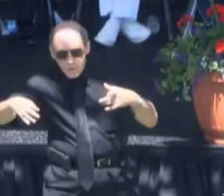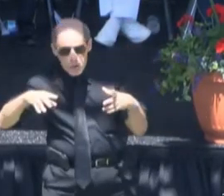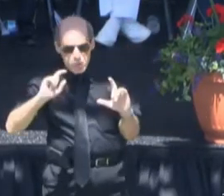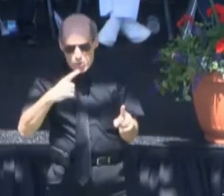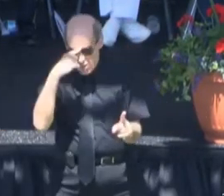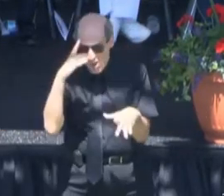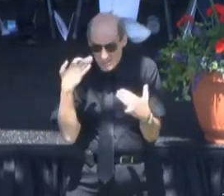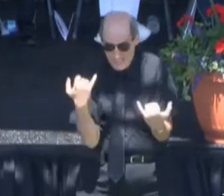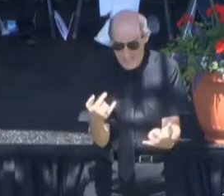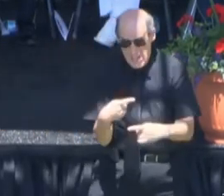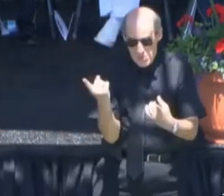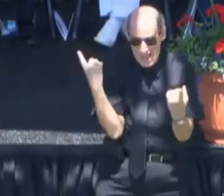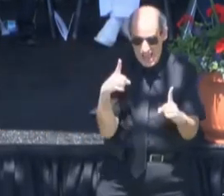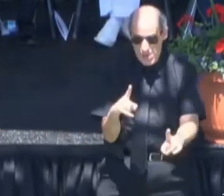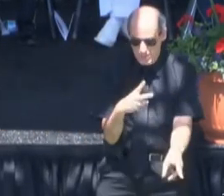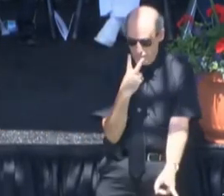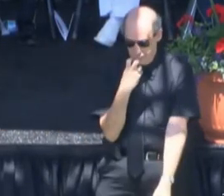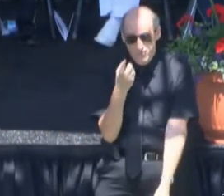even happen.